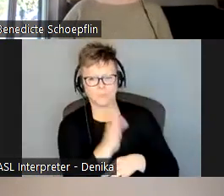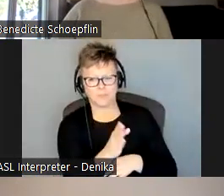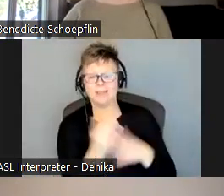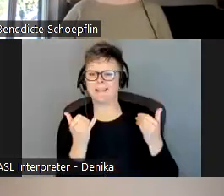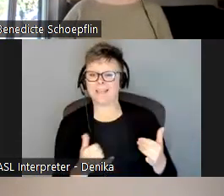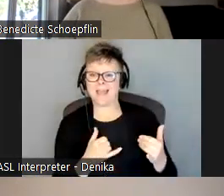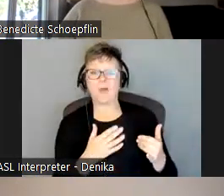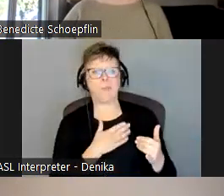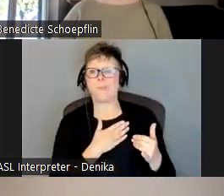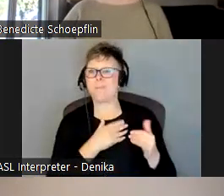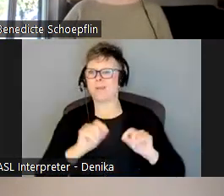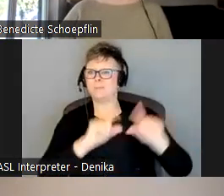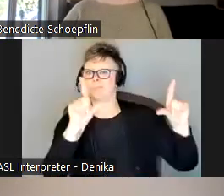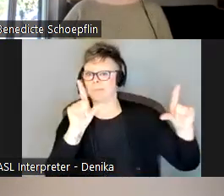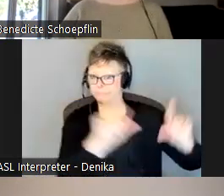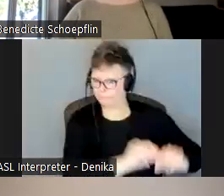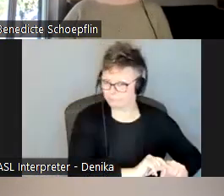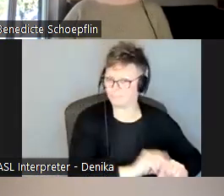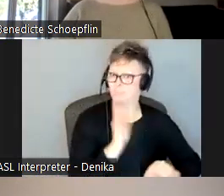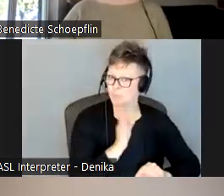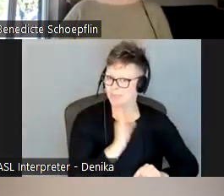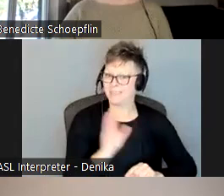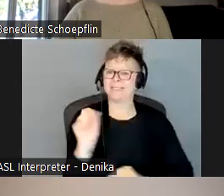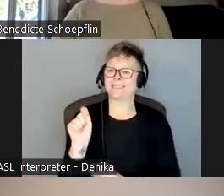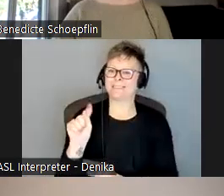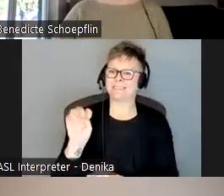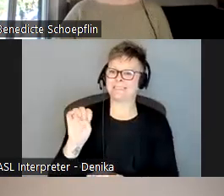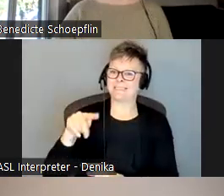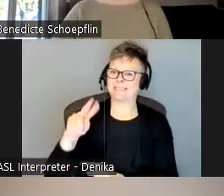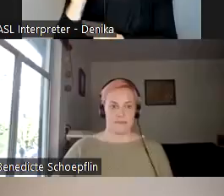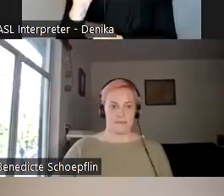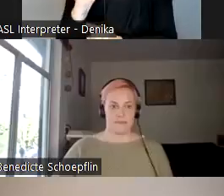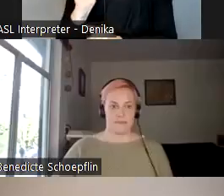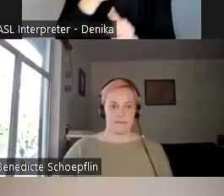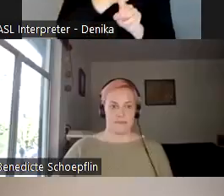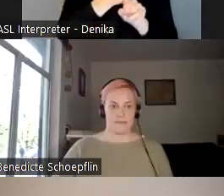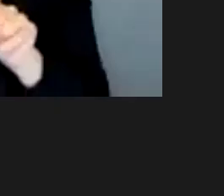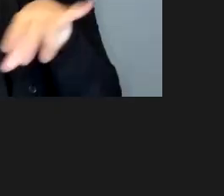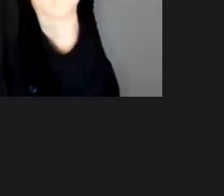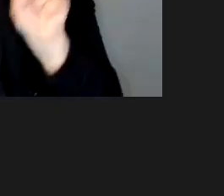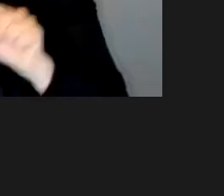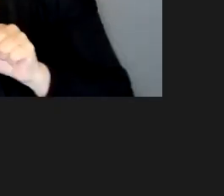and I'll let Stephanie take over.